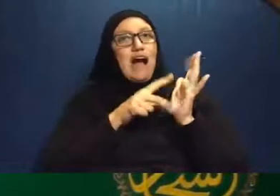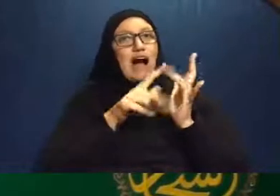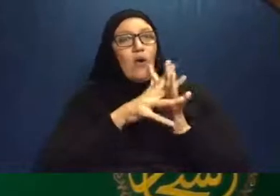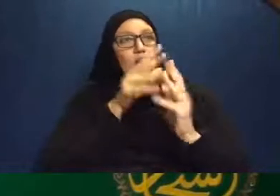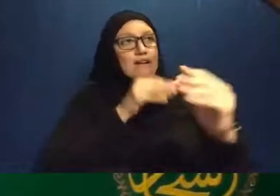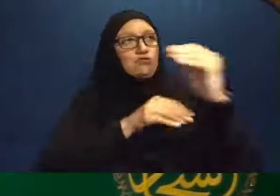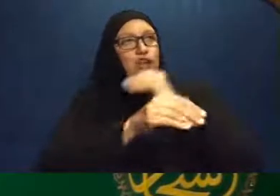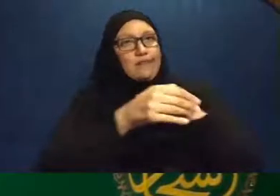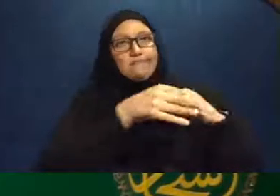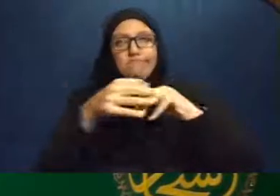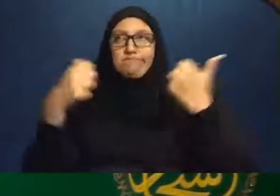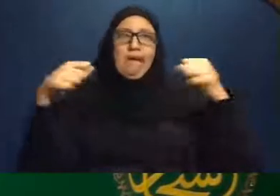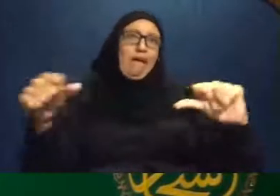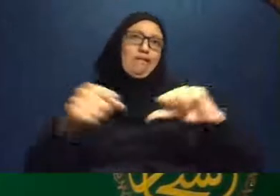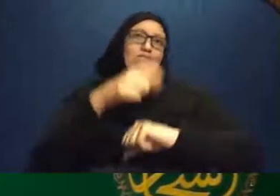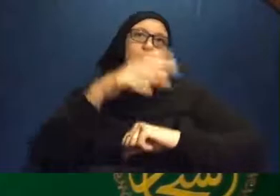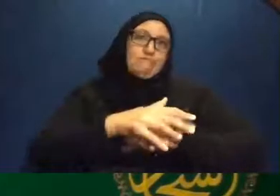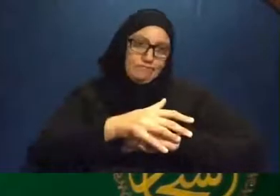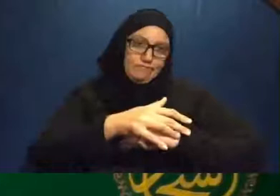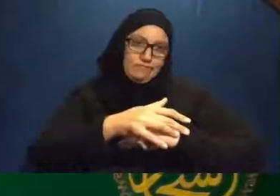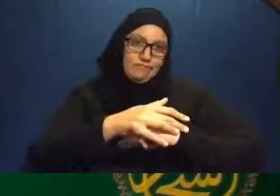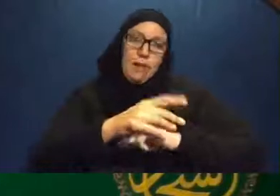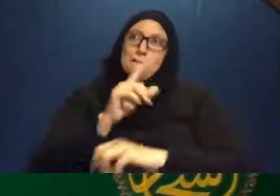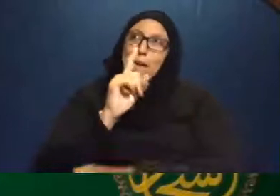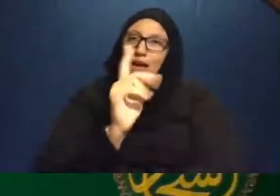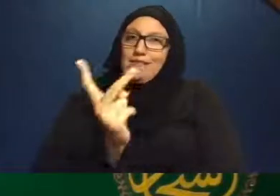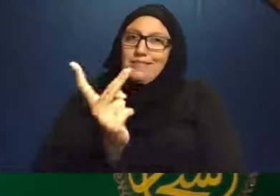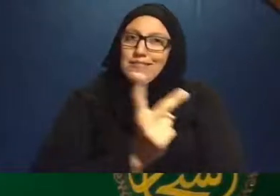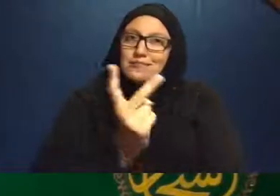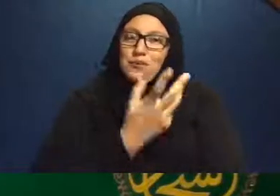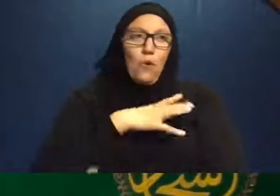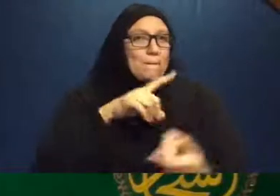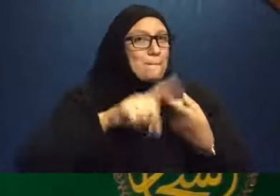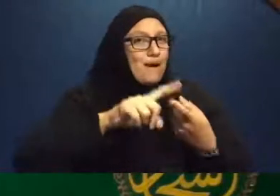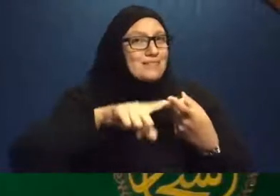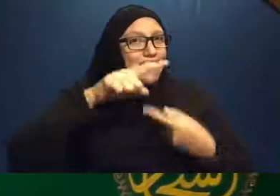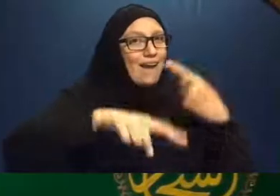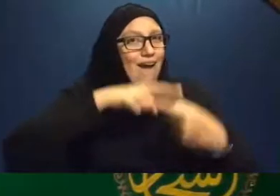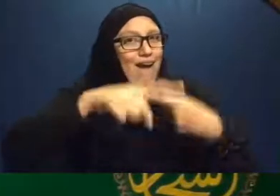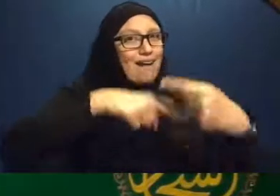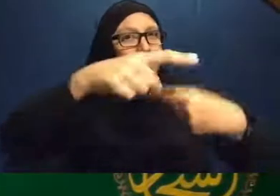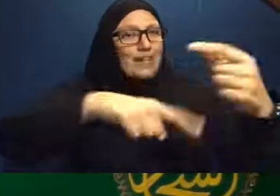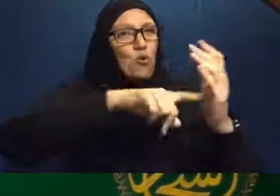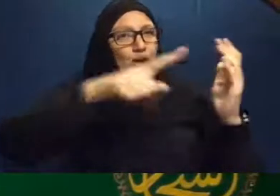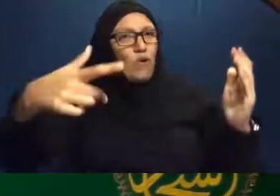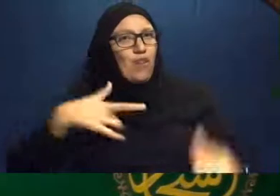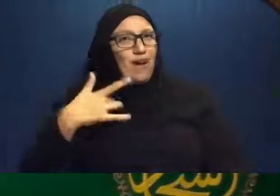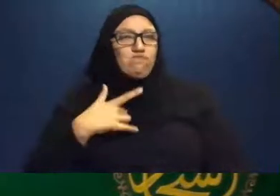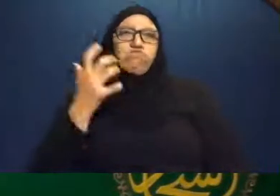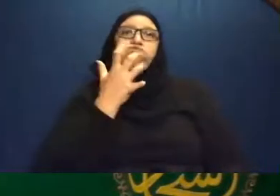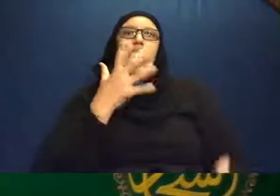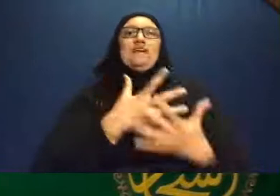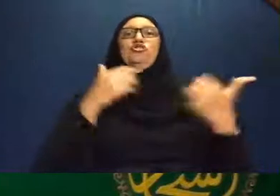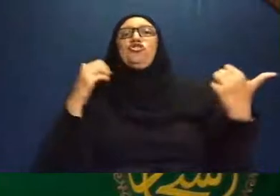and wife. Now, to maintain this relationship for the rest of your life, this is a life challenge, isn't